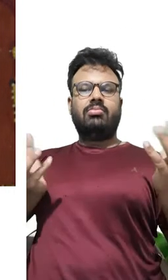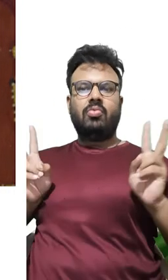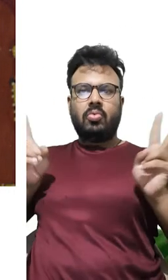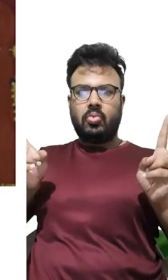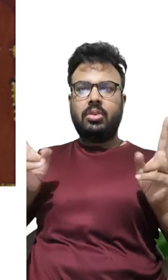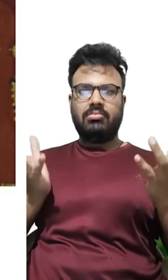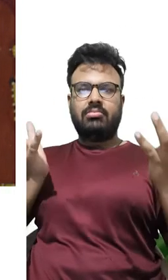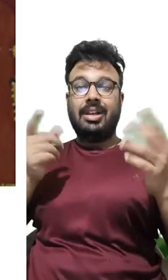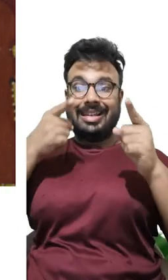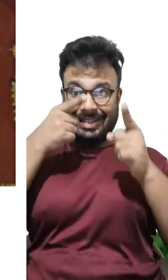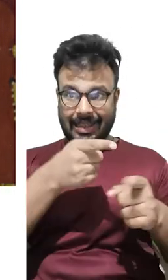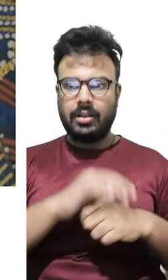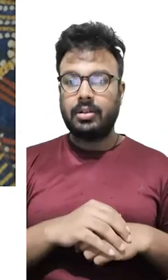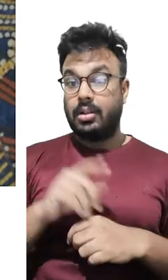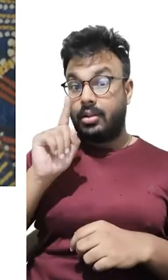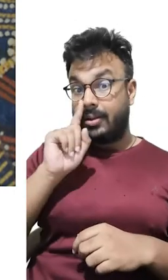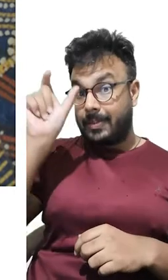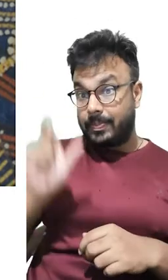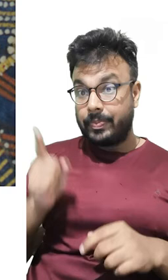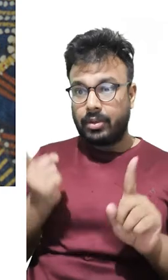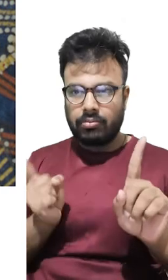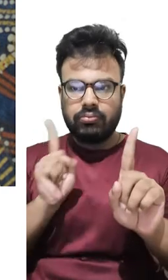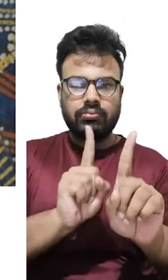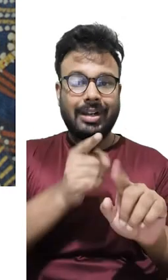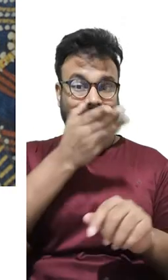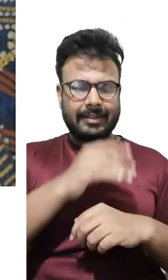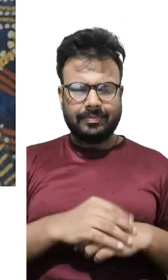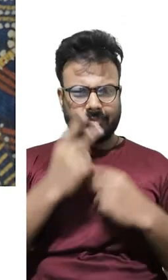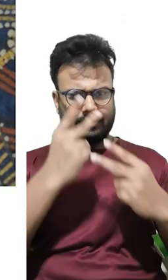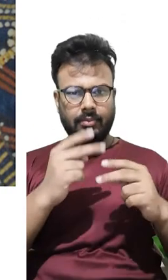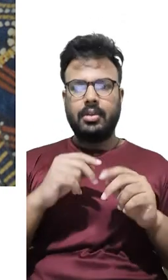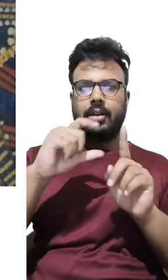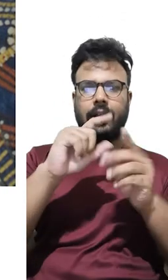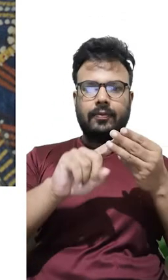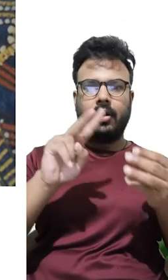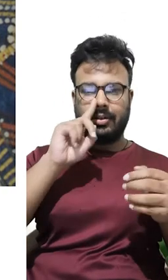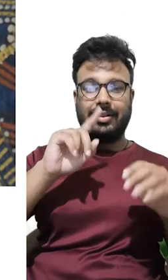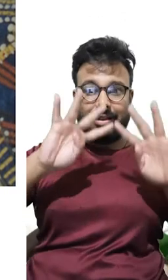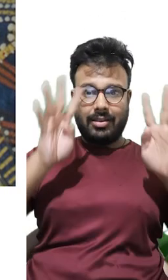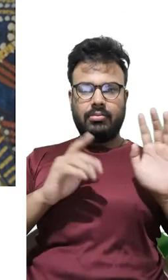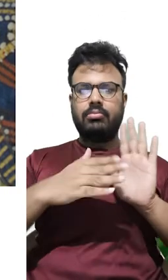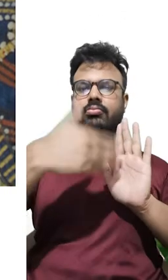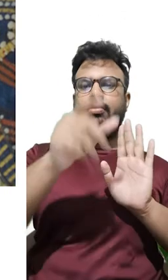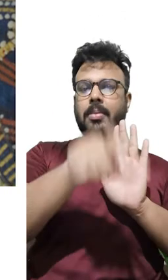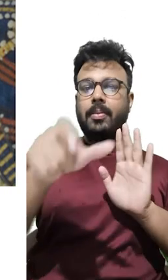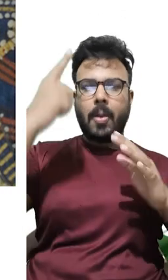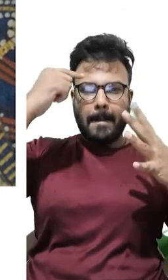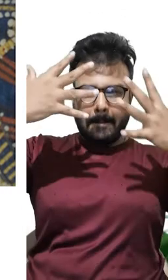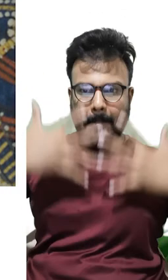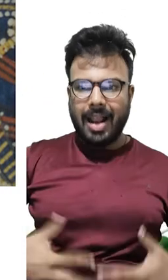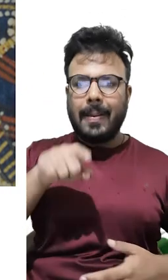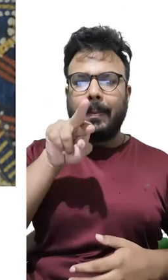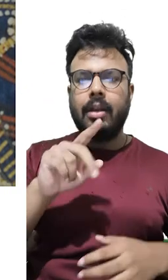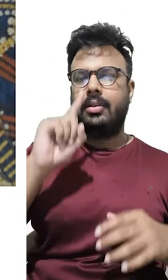fearsome form Bhairava. Behind Vishnu stands the four-headed Brahma who blows on a conch shell